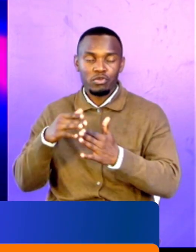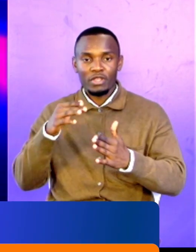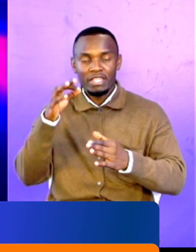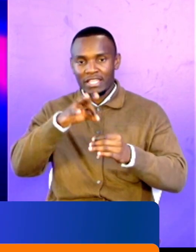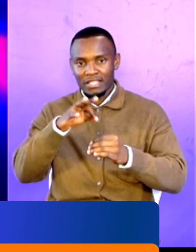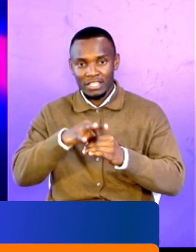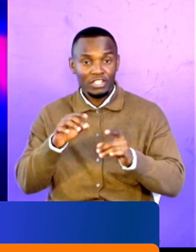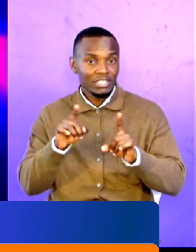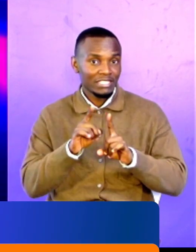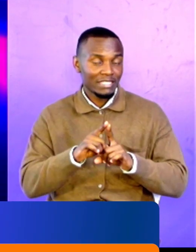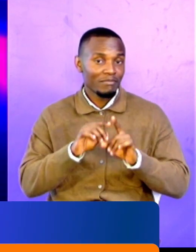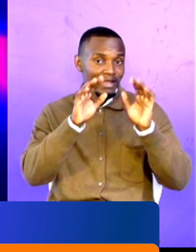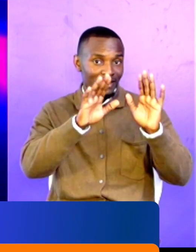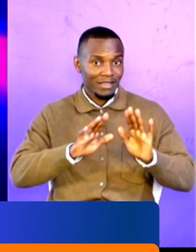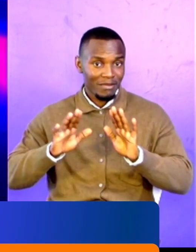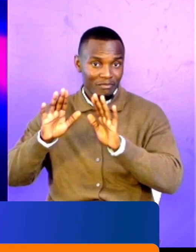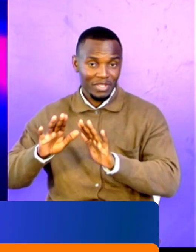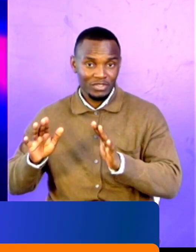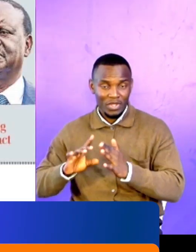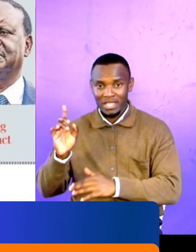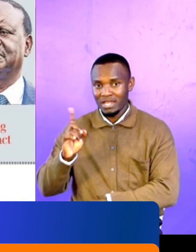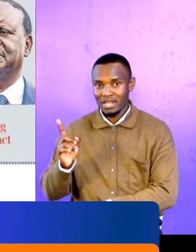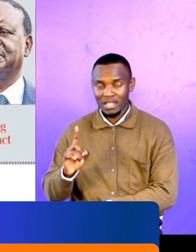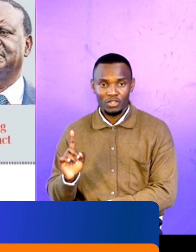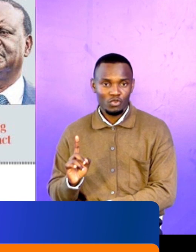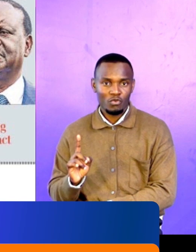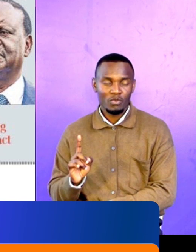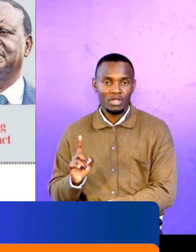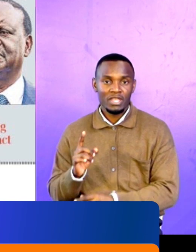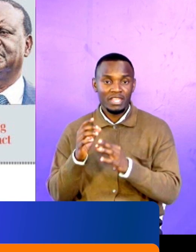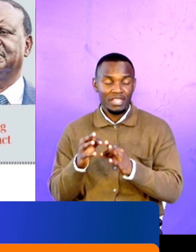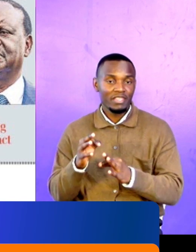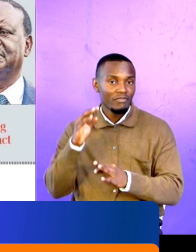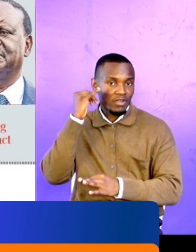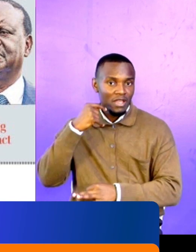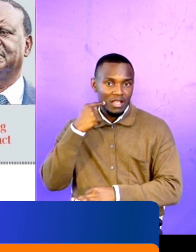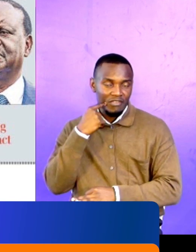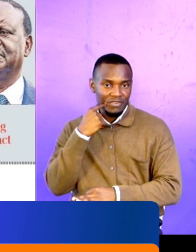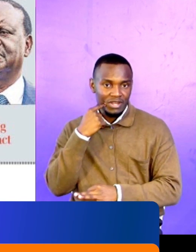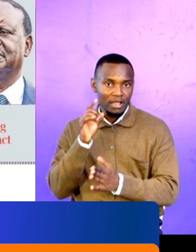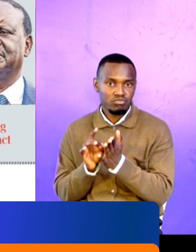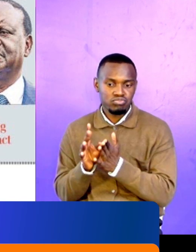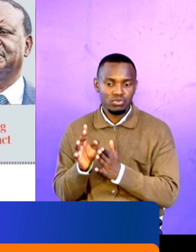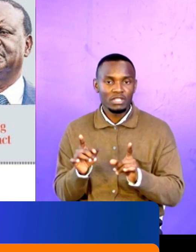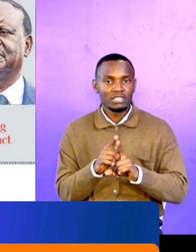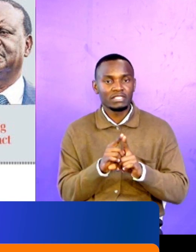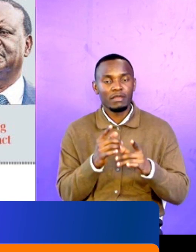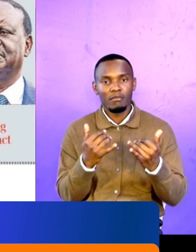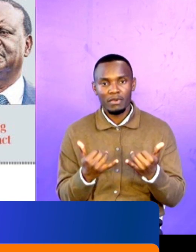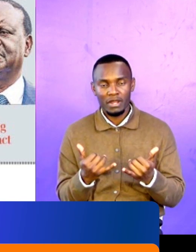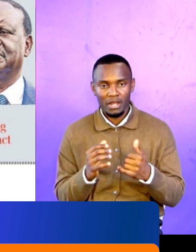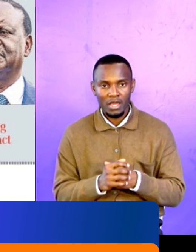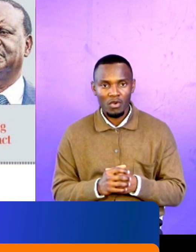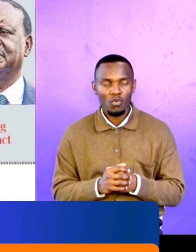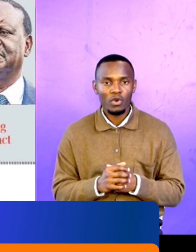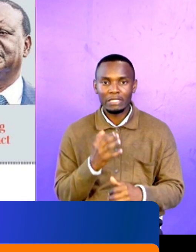city if governor and deputy are ousted. And fear of a showdown with the former DP Rigathi Gachagua in